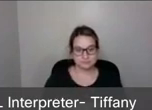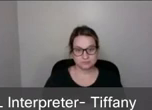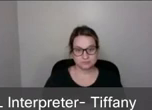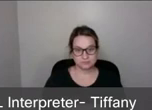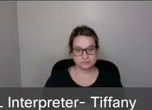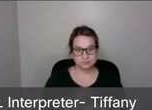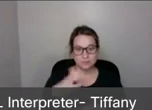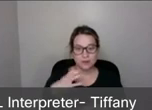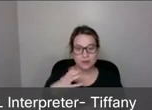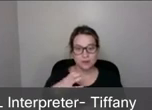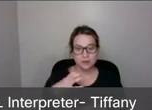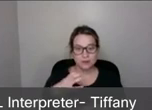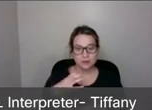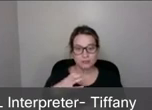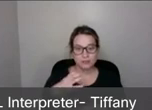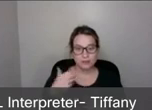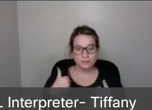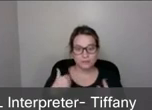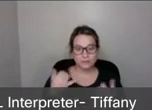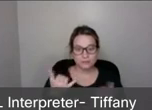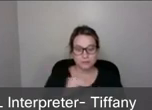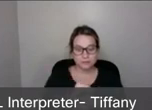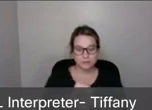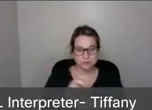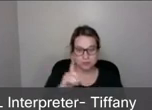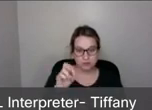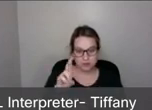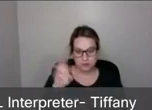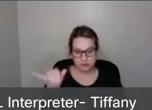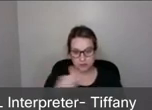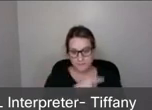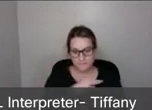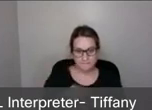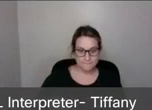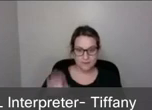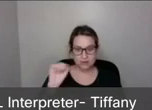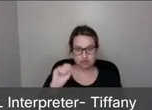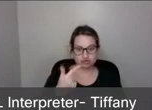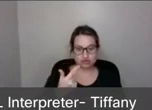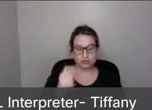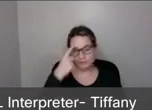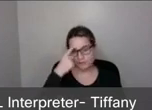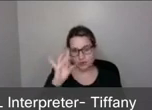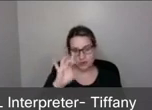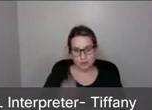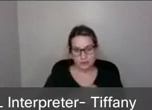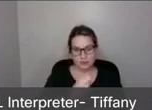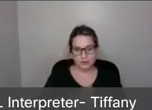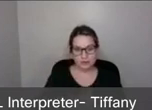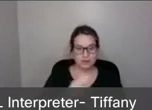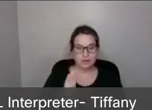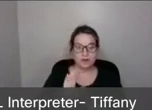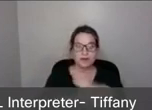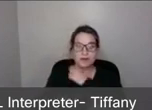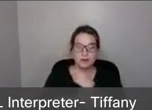chairwoman hosting this tonight, commissioners. Darrell Seymour, as the mayor of the city of Sholo for 8 years, have been county supervisor for the